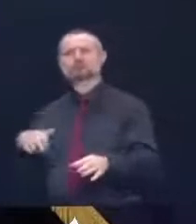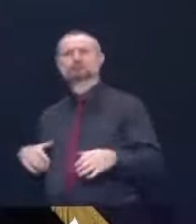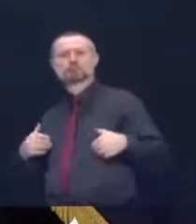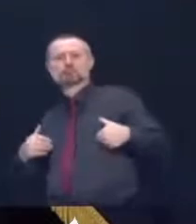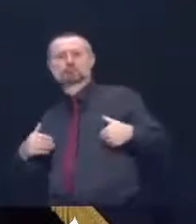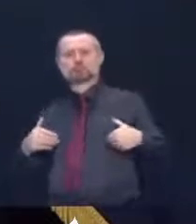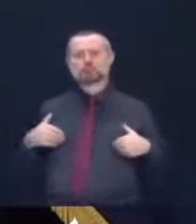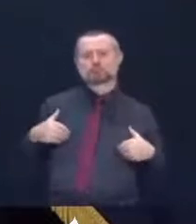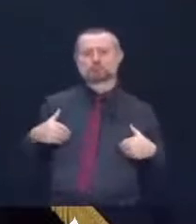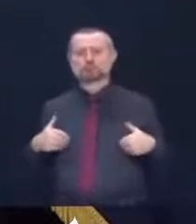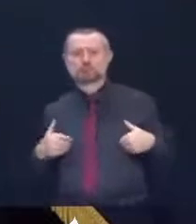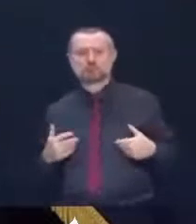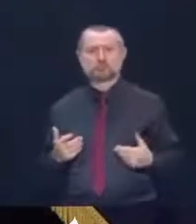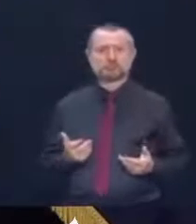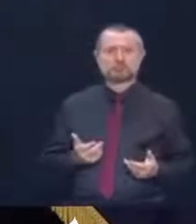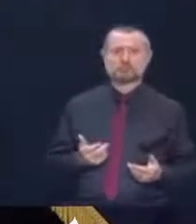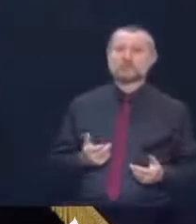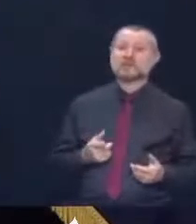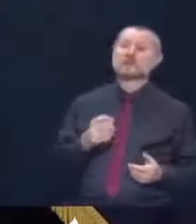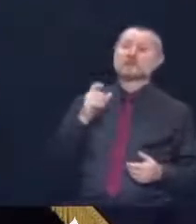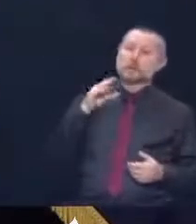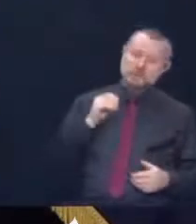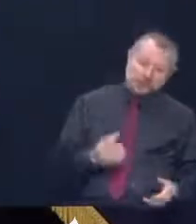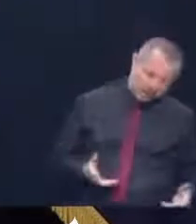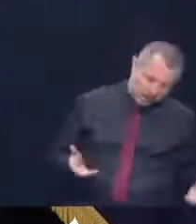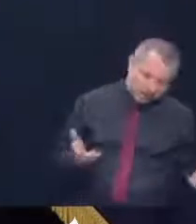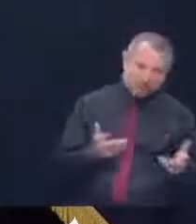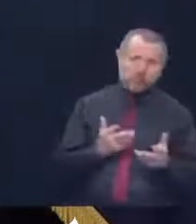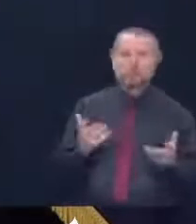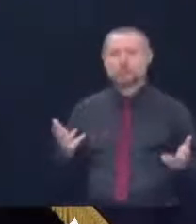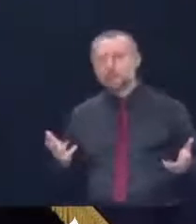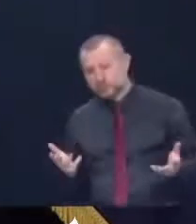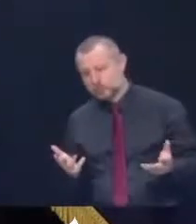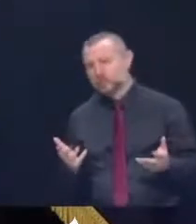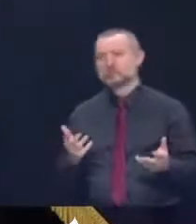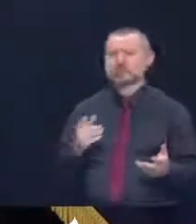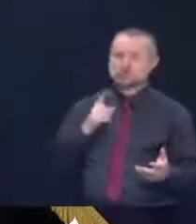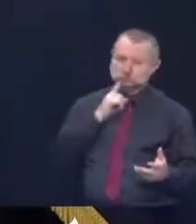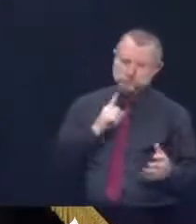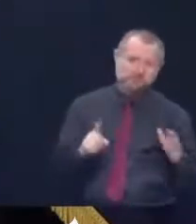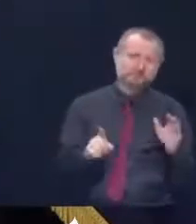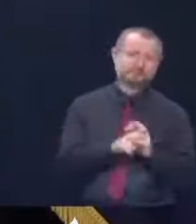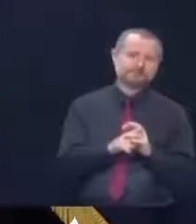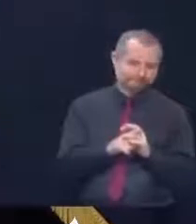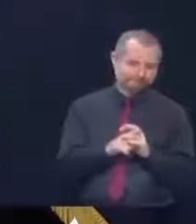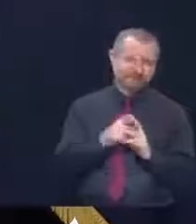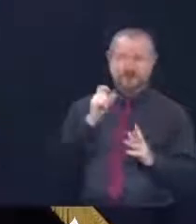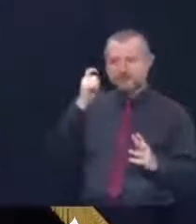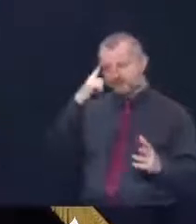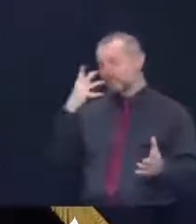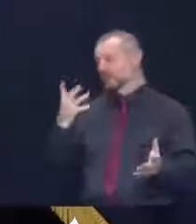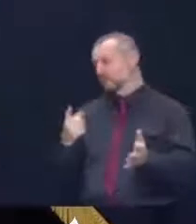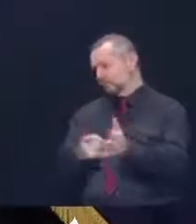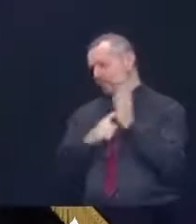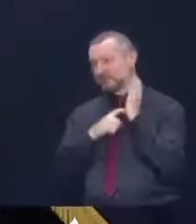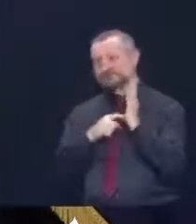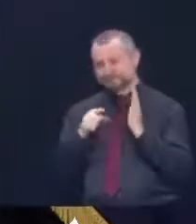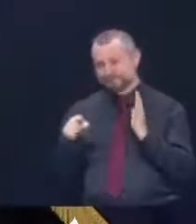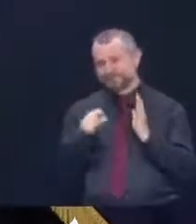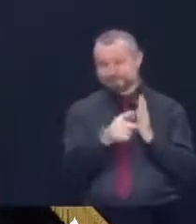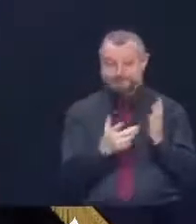Well, the teachers did show up as required by the government, right?